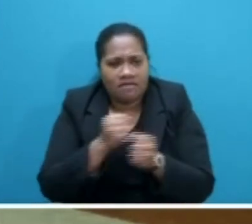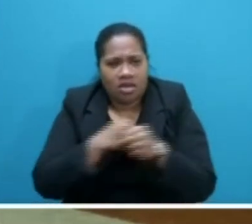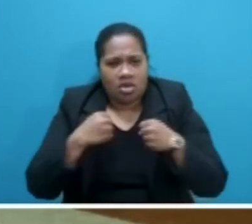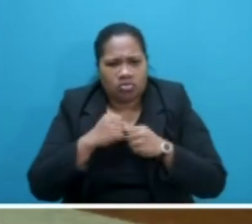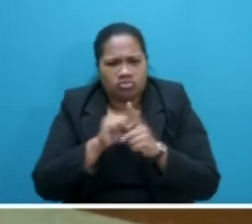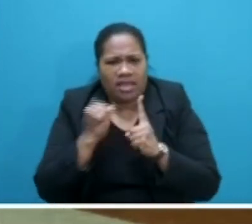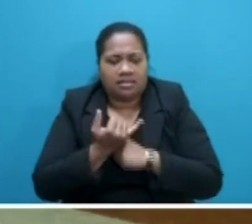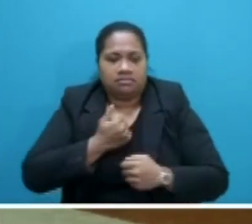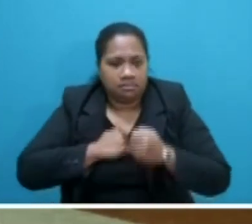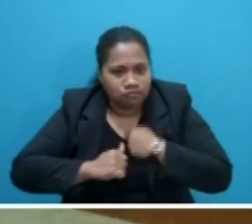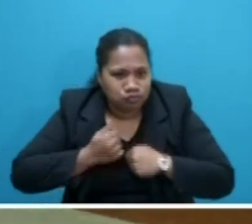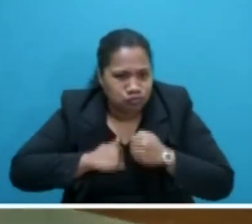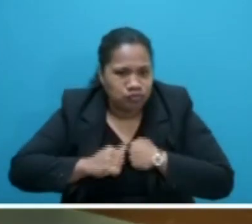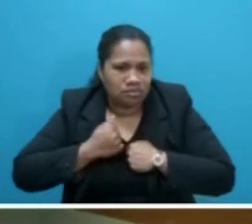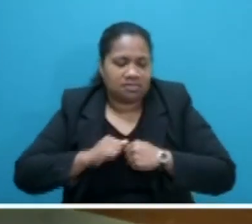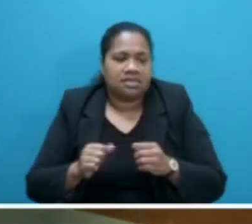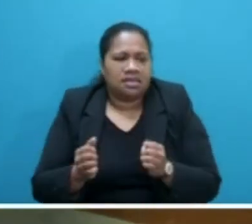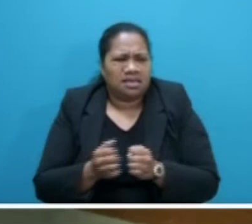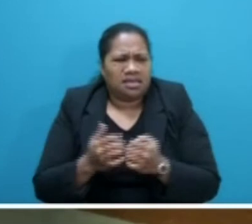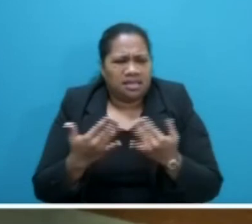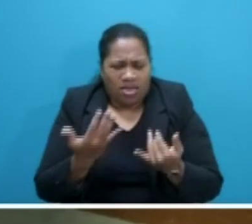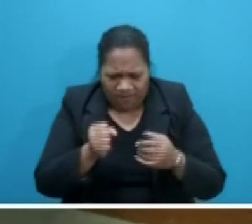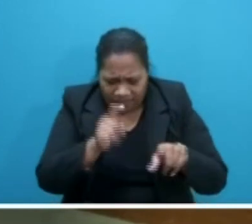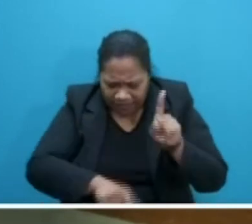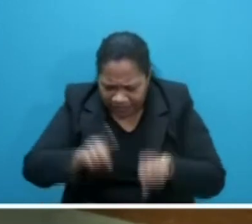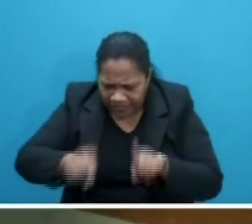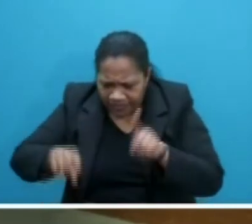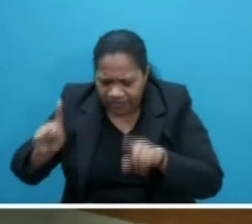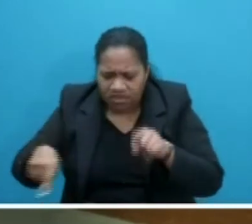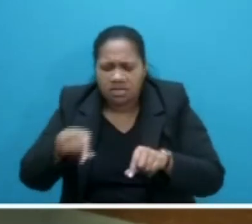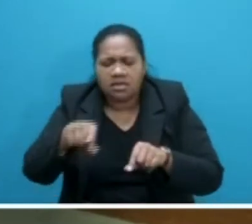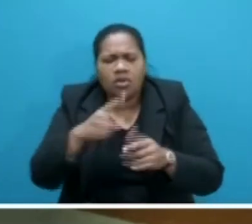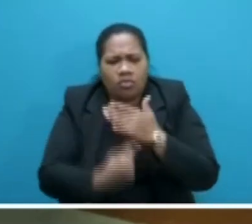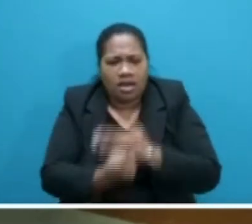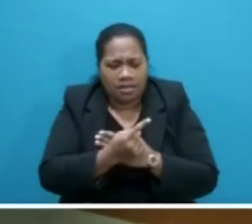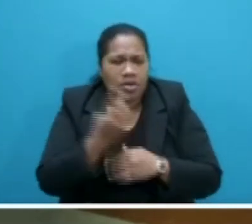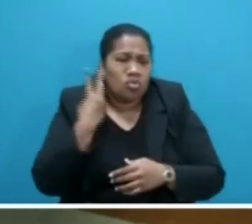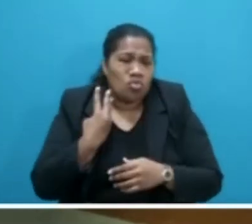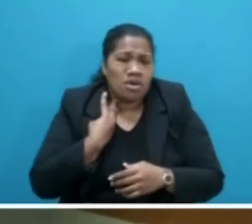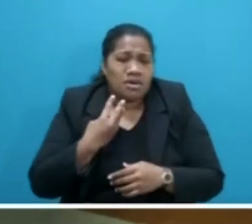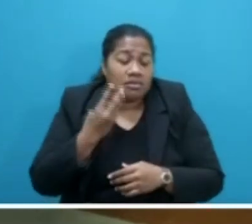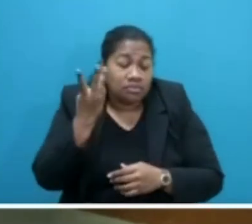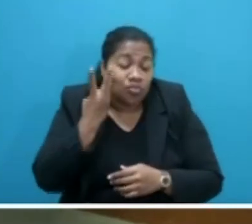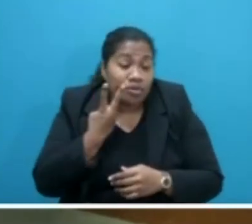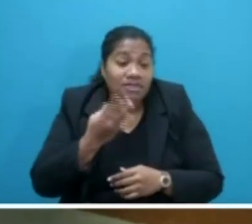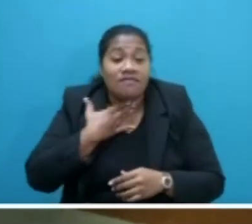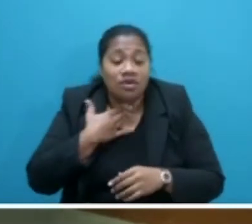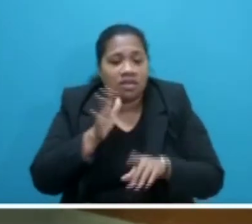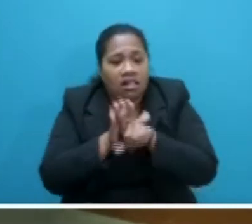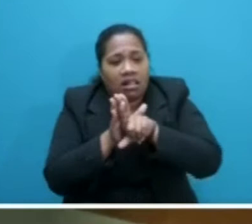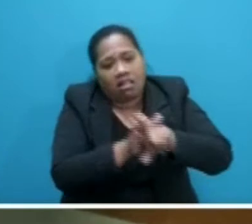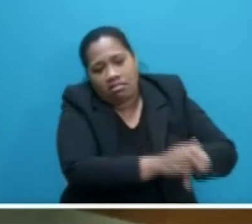awareness of the subtle yet devastating dynamics that suppress women's voices and restrict their opportunities.